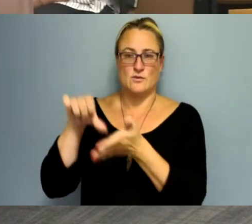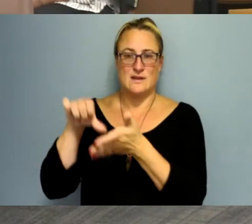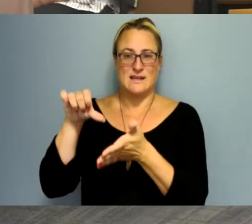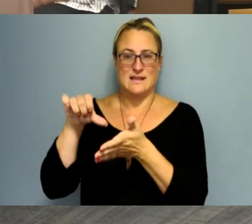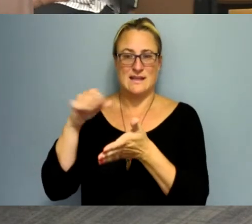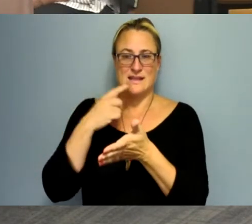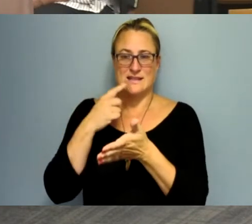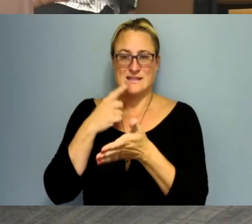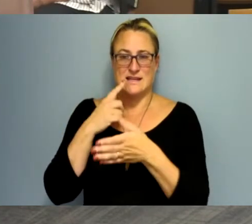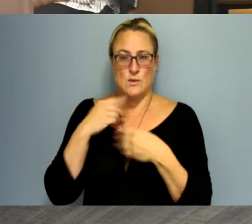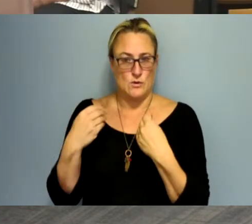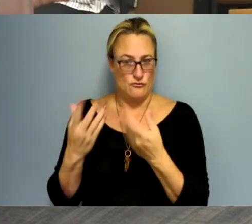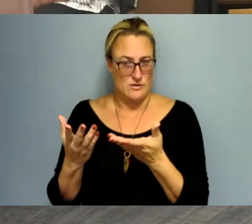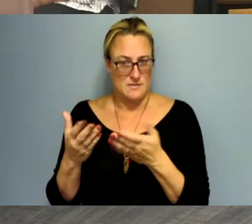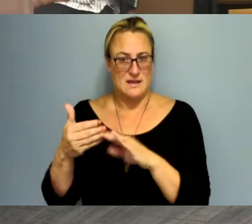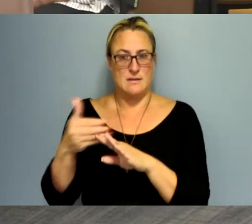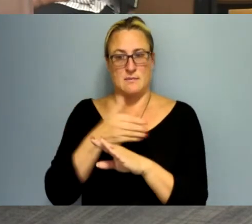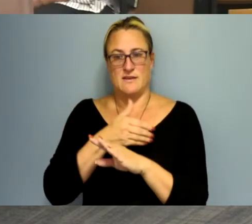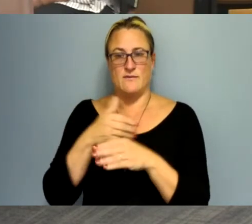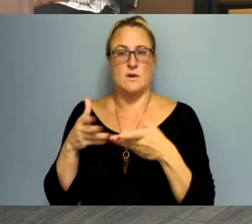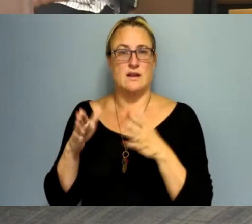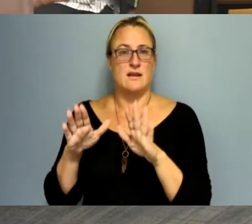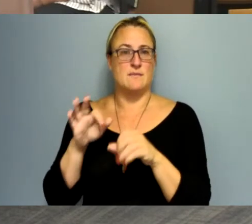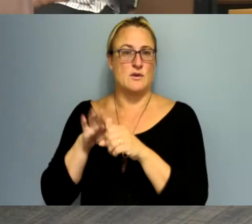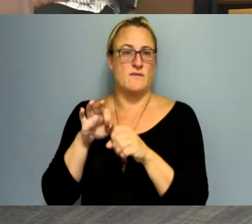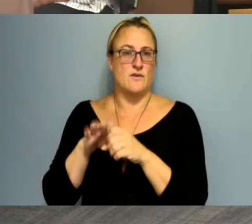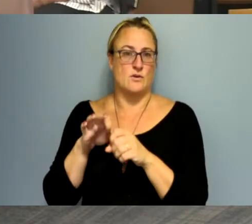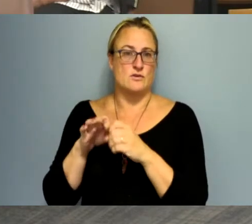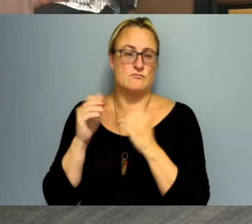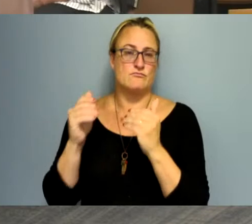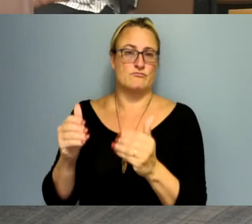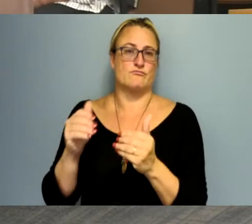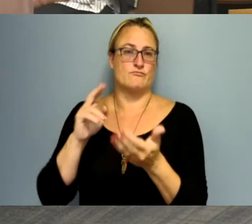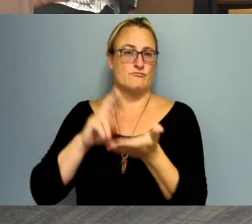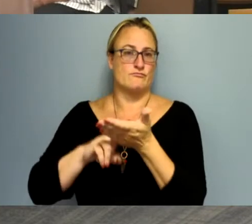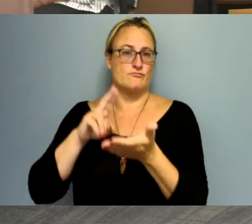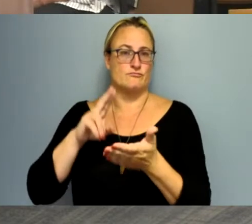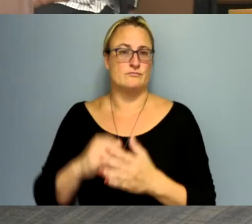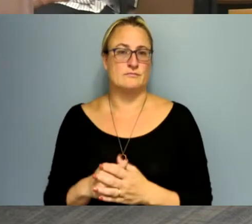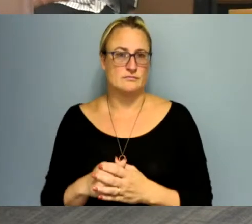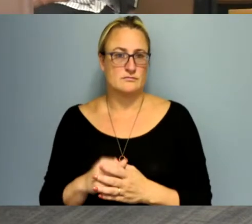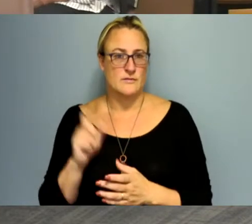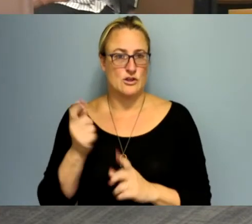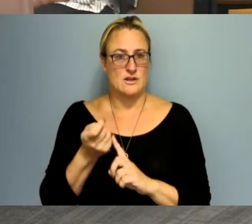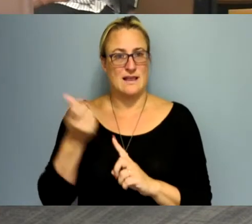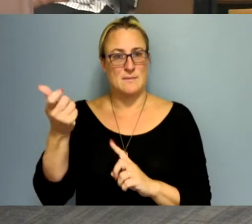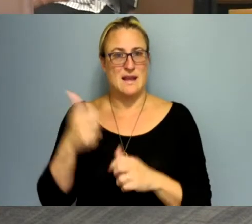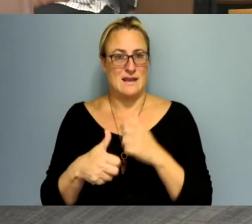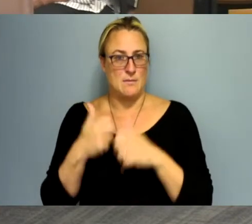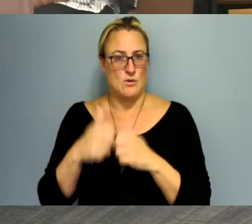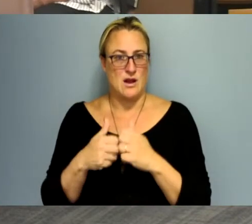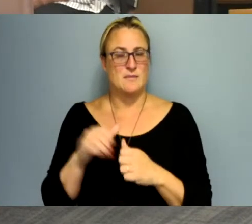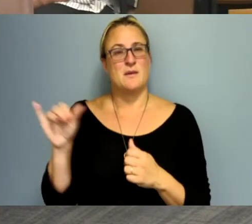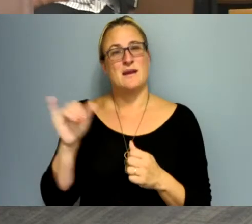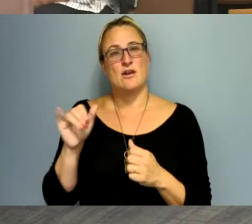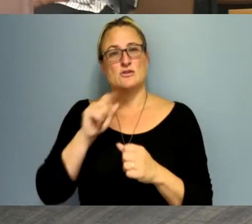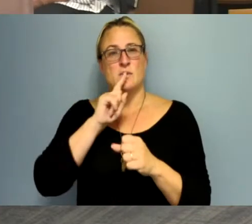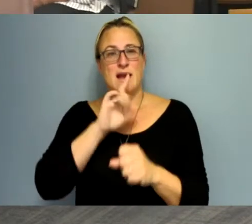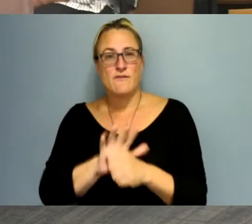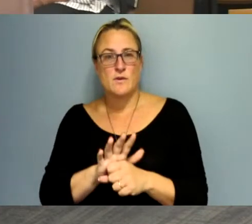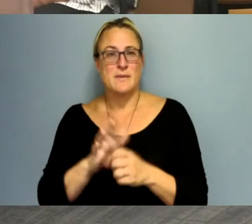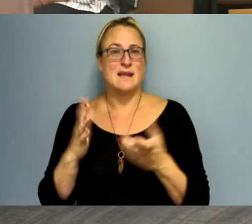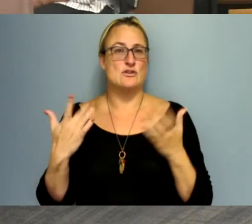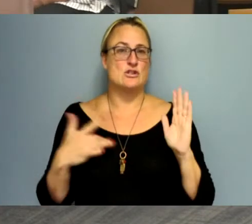are remitting it prior to letting the voter go forward and sign in. So it should eliminate that, as well as things like affirmations. If somebody